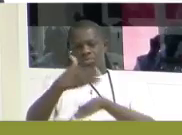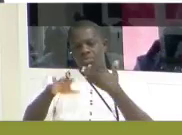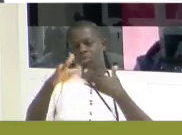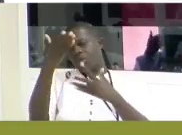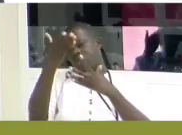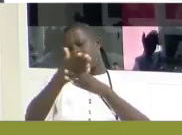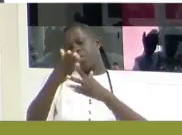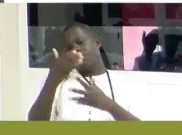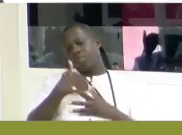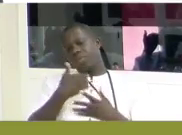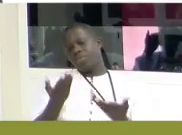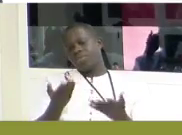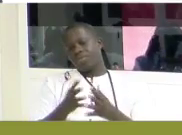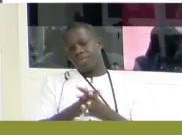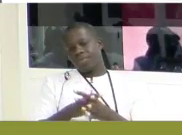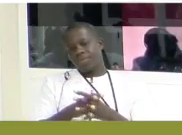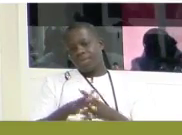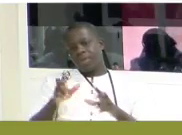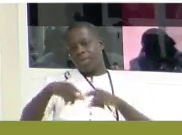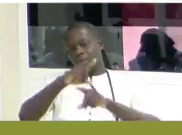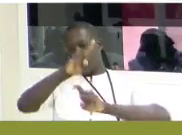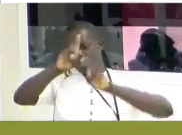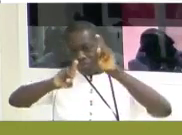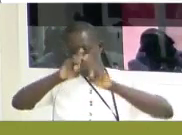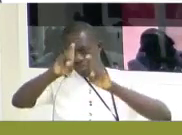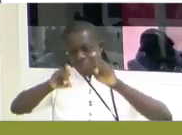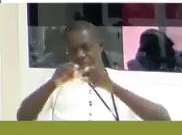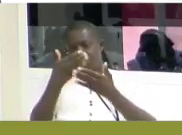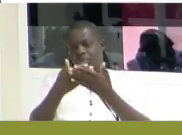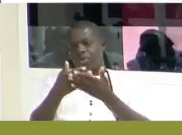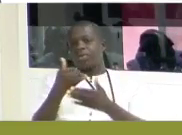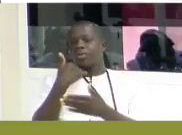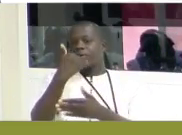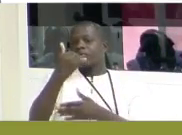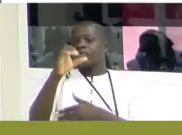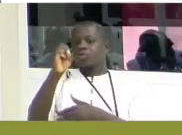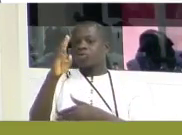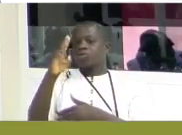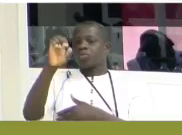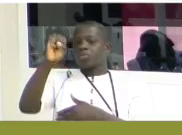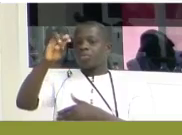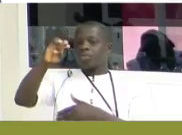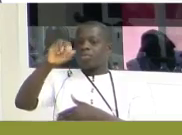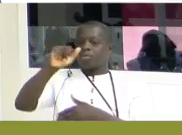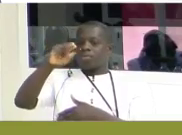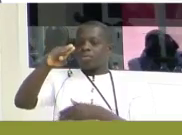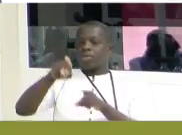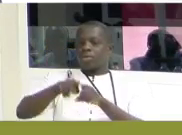interrogation, they asked Usman Bojan to take me to their office and obtain my statement.